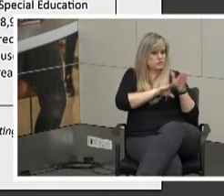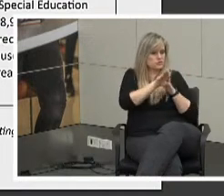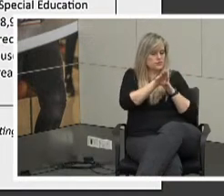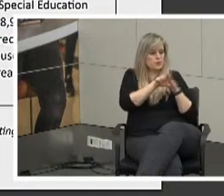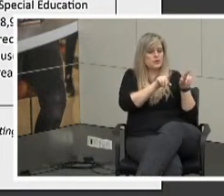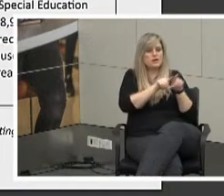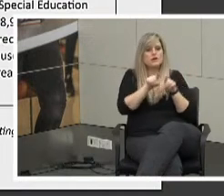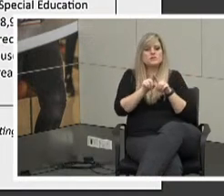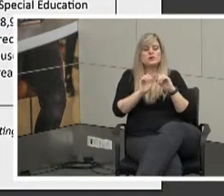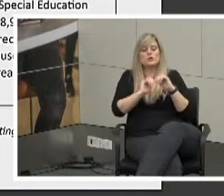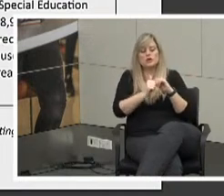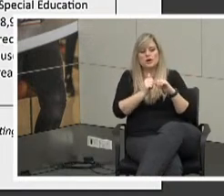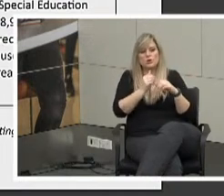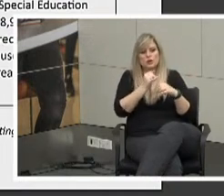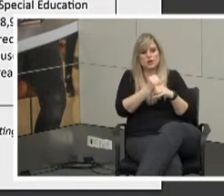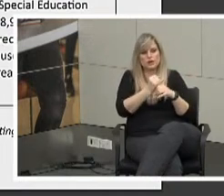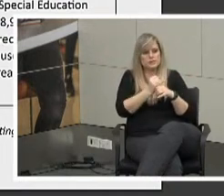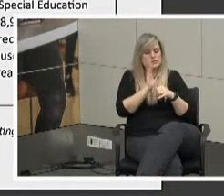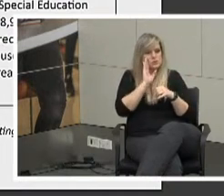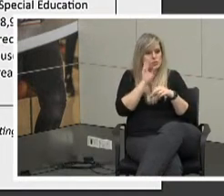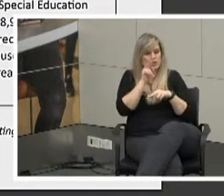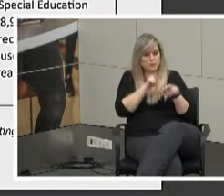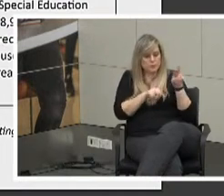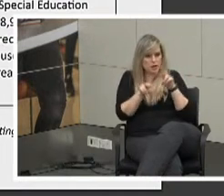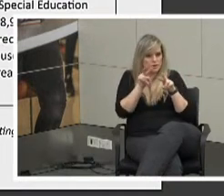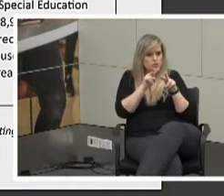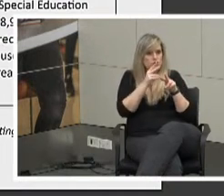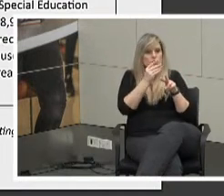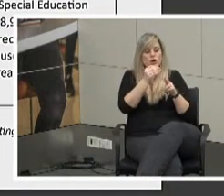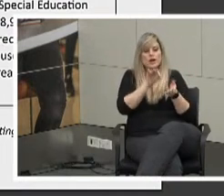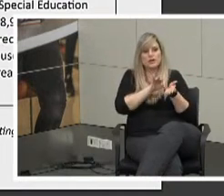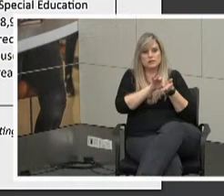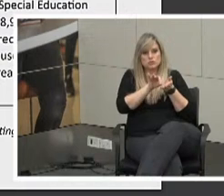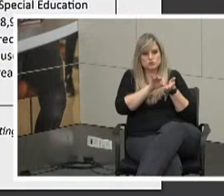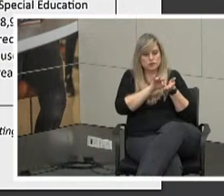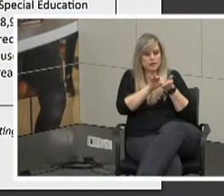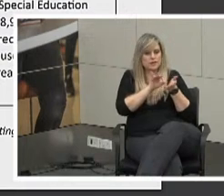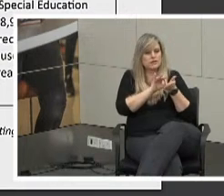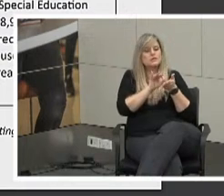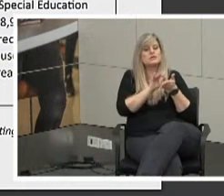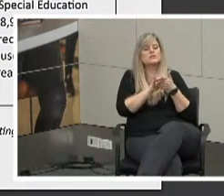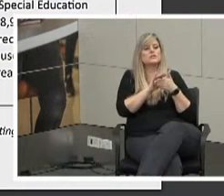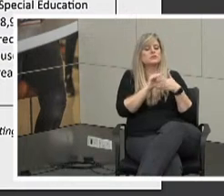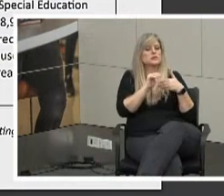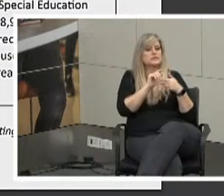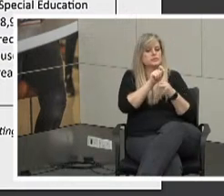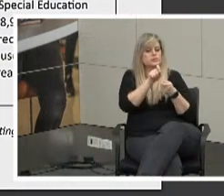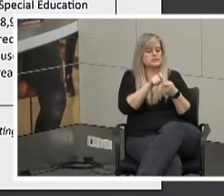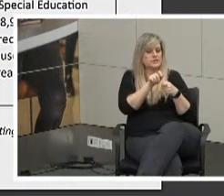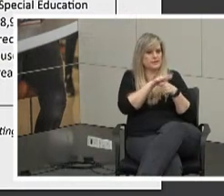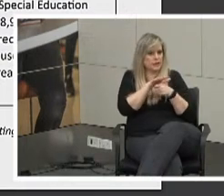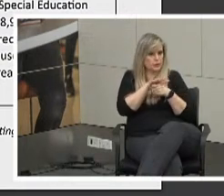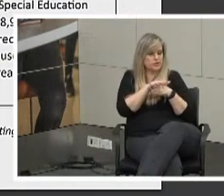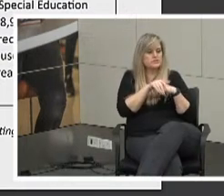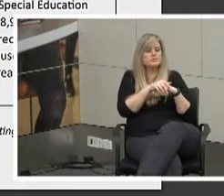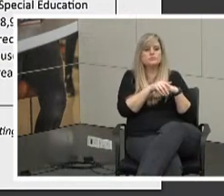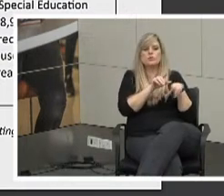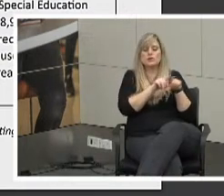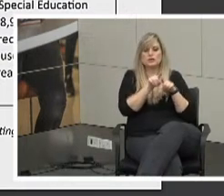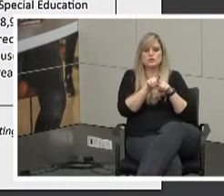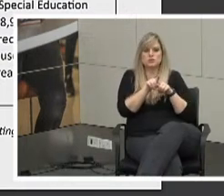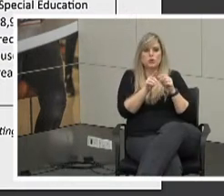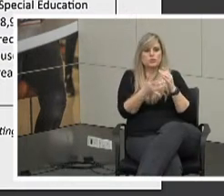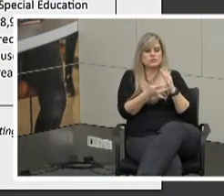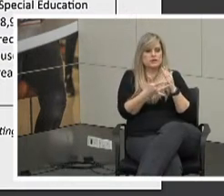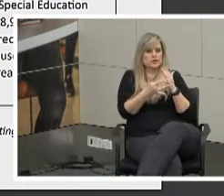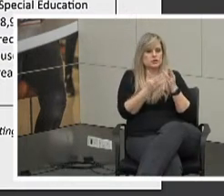well as how the campuses would Monitor and track um their these specific areas along with